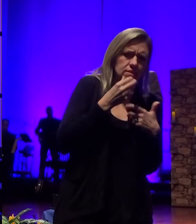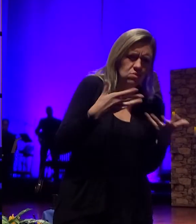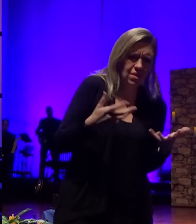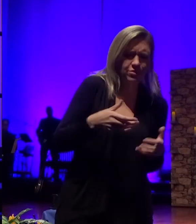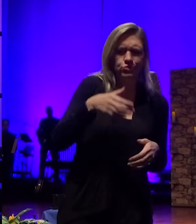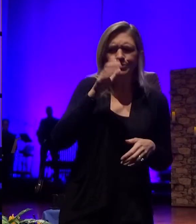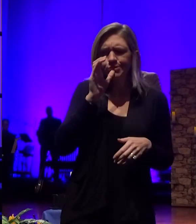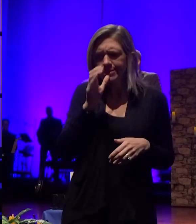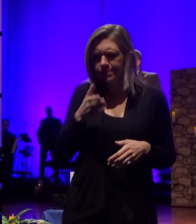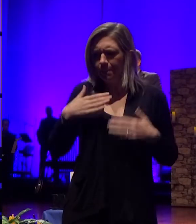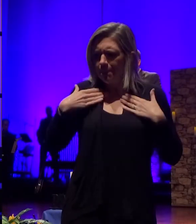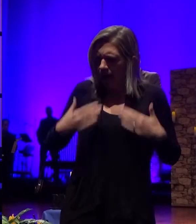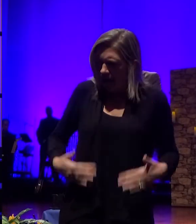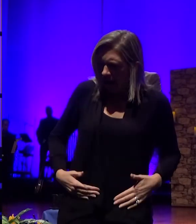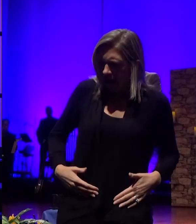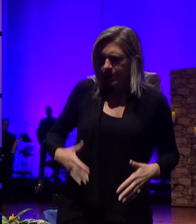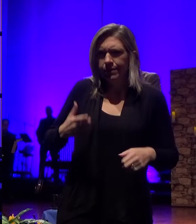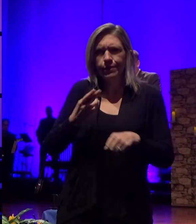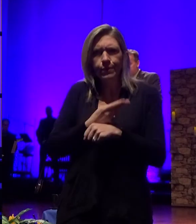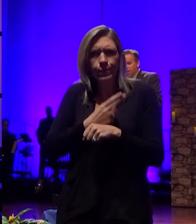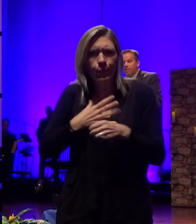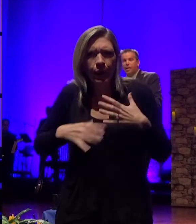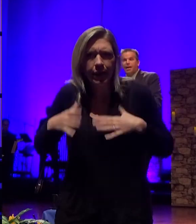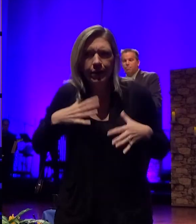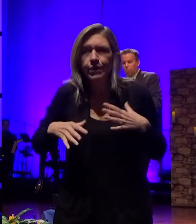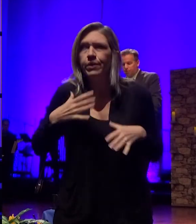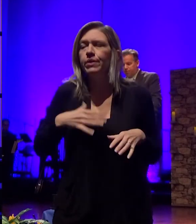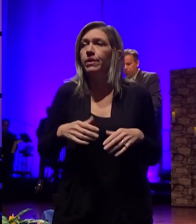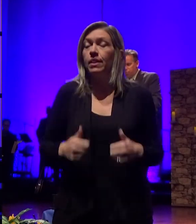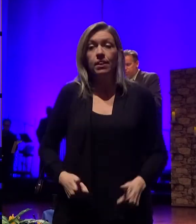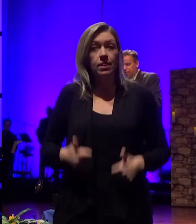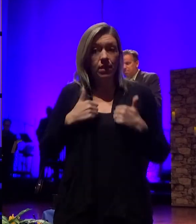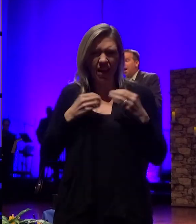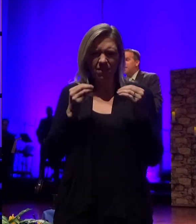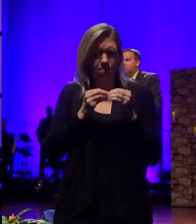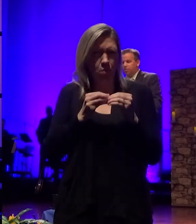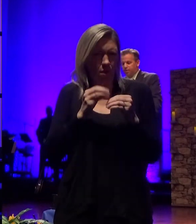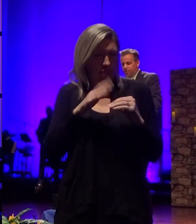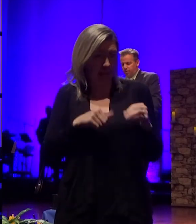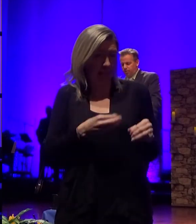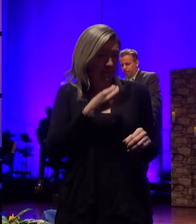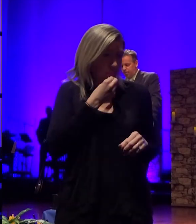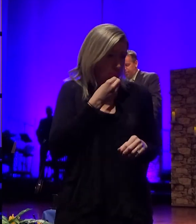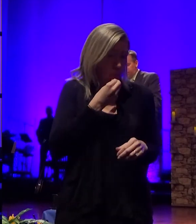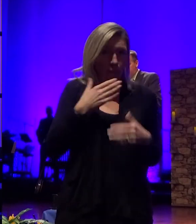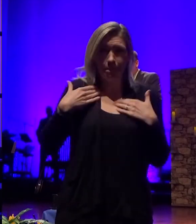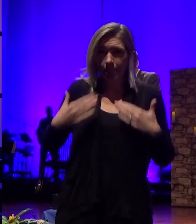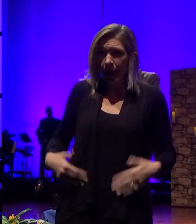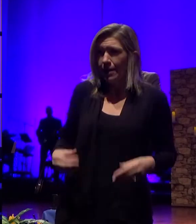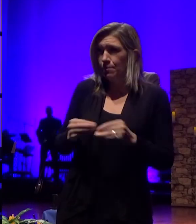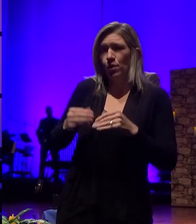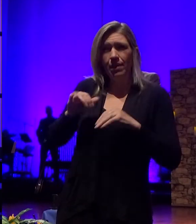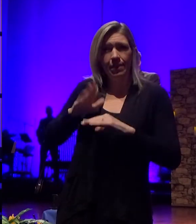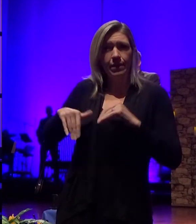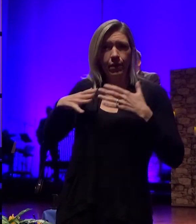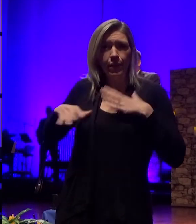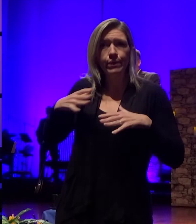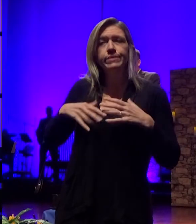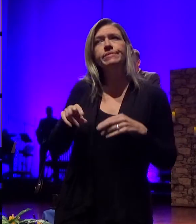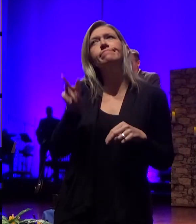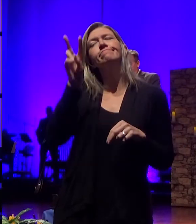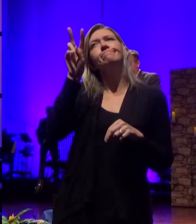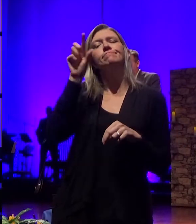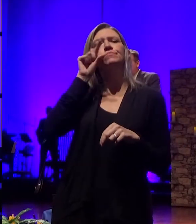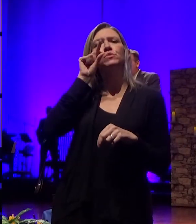about your body, or what you will wear. Is not life more than food, and the body more than clothes? Look at the birds of